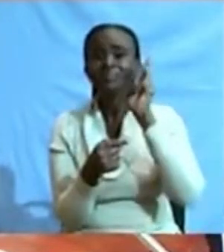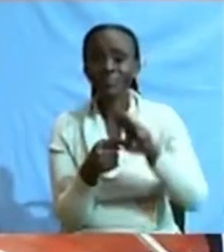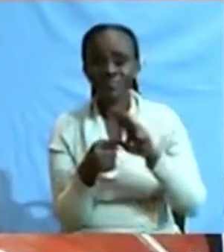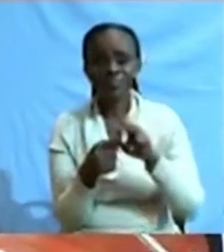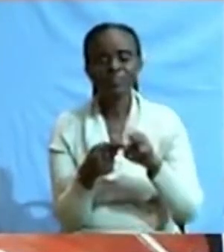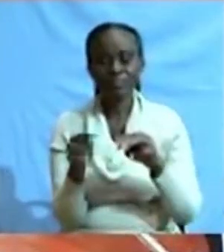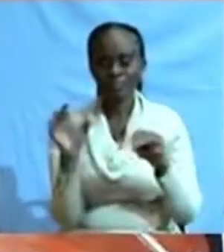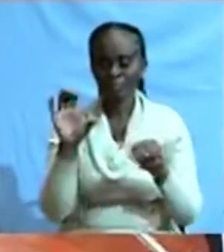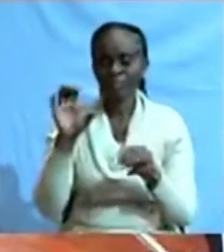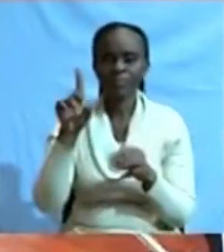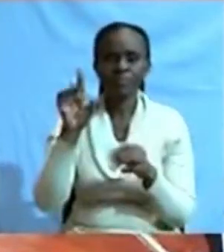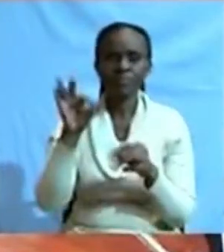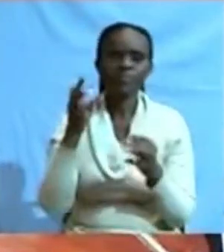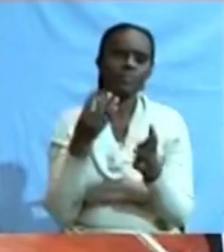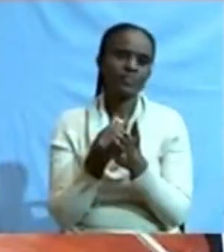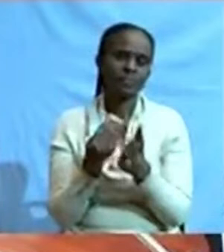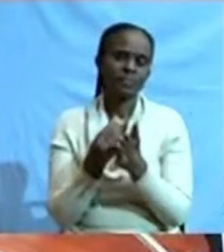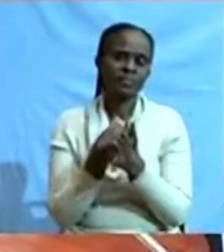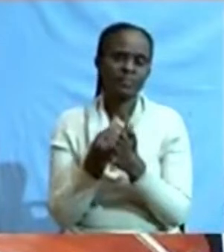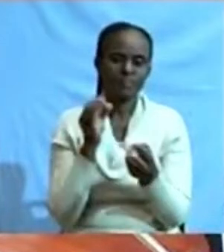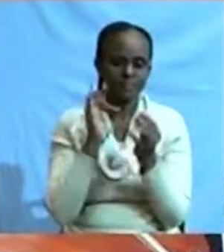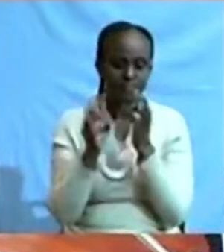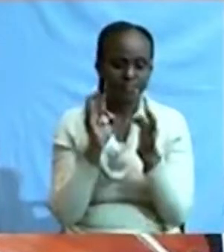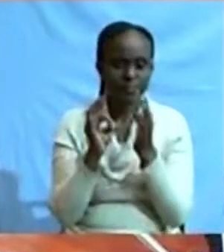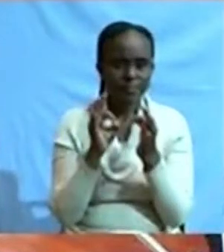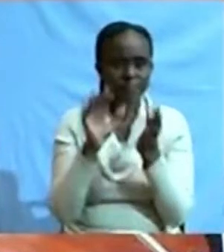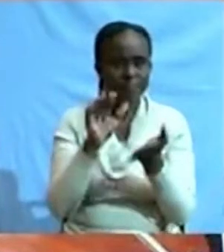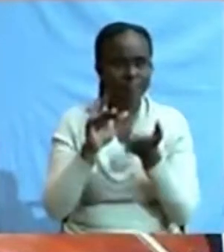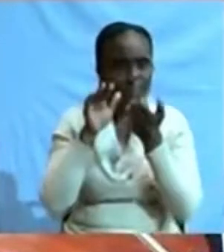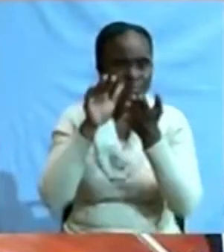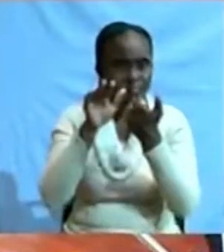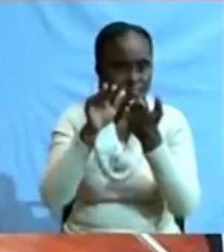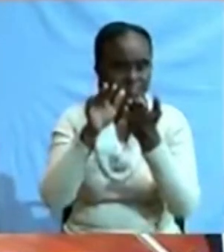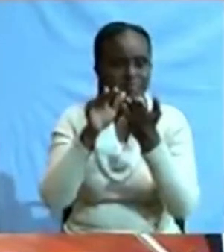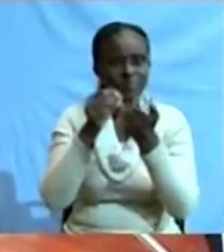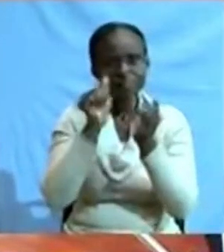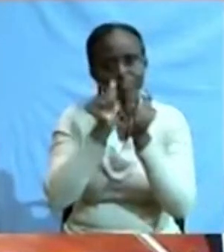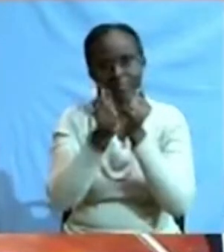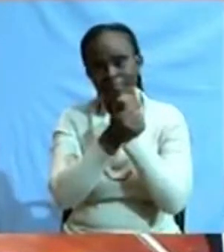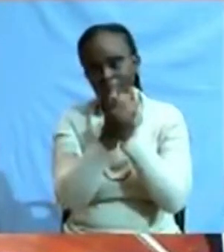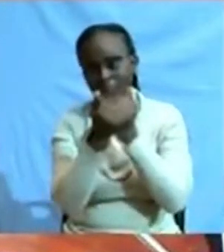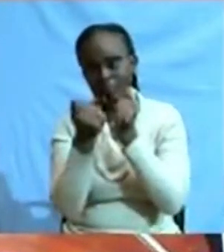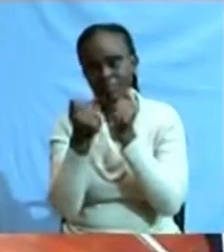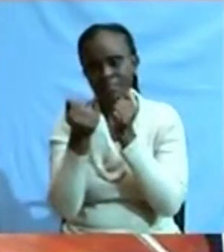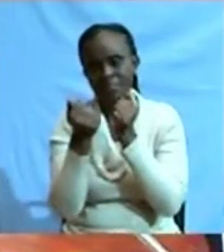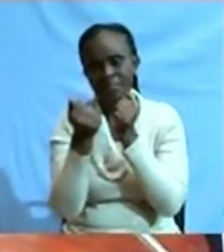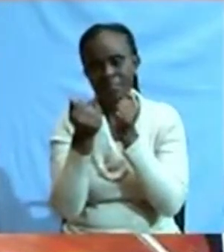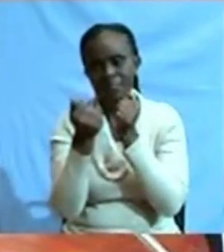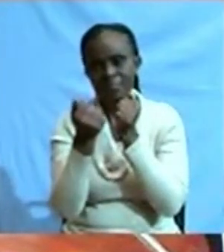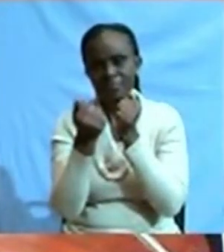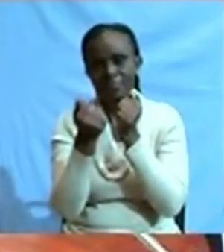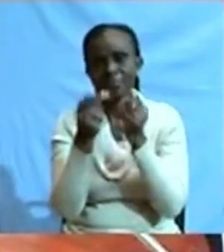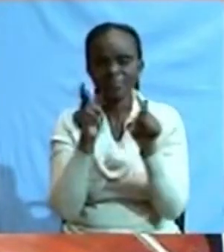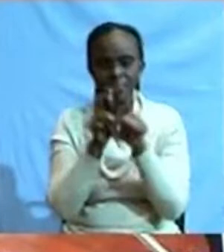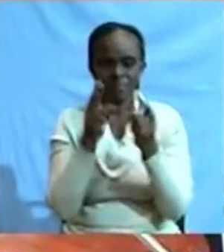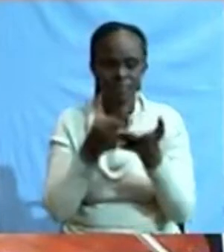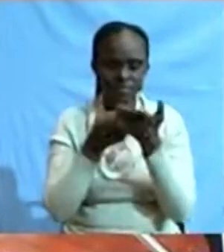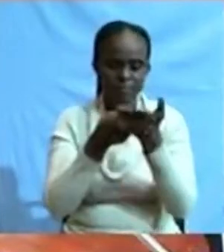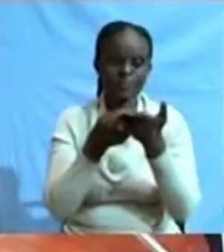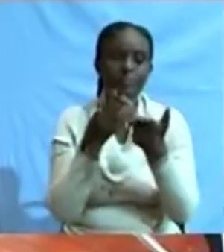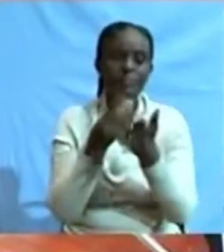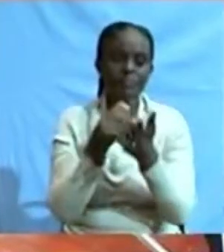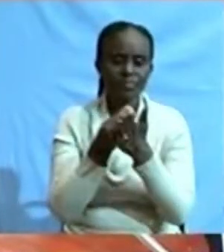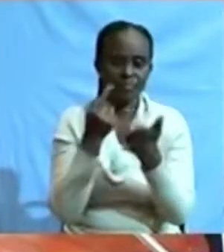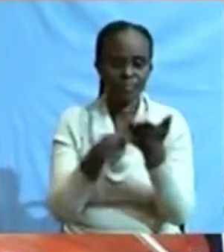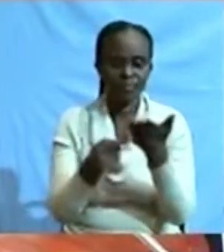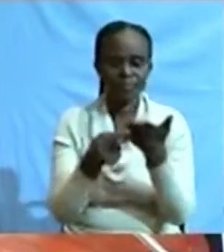constituency development funds if it were allocated with any and recommended that the funds